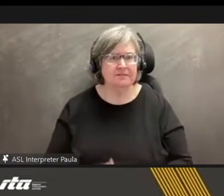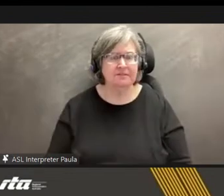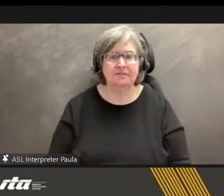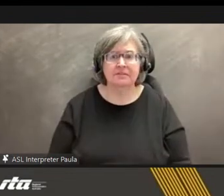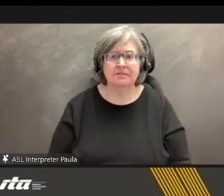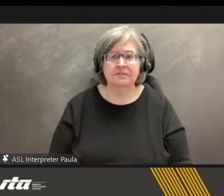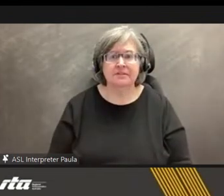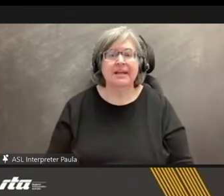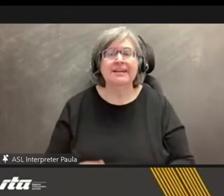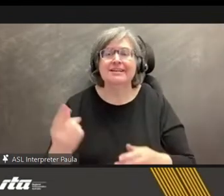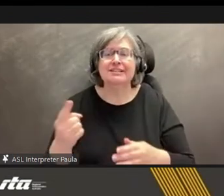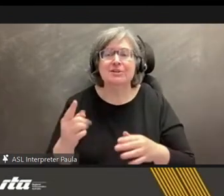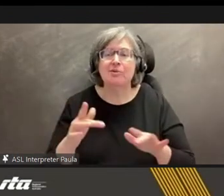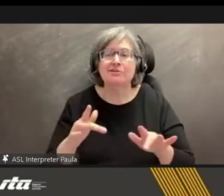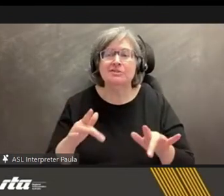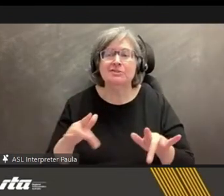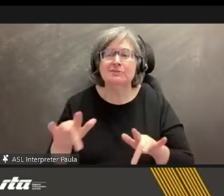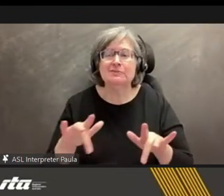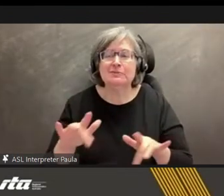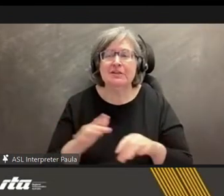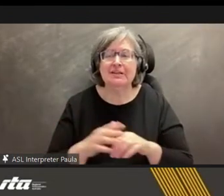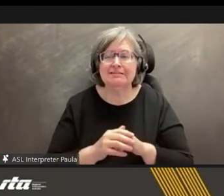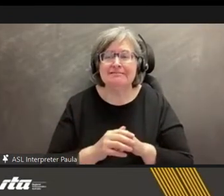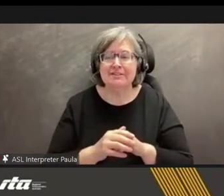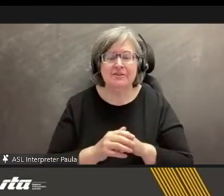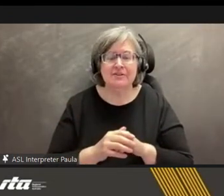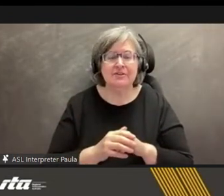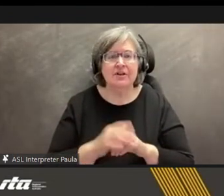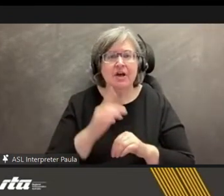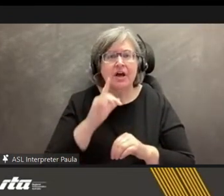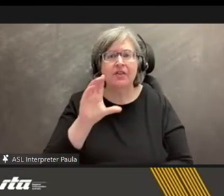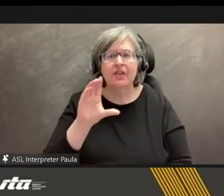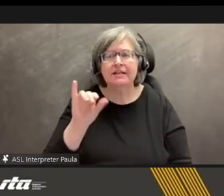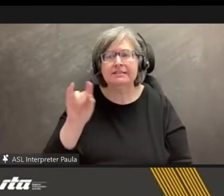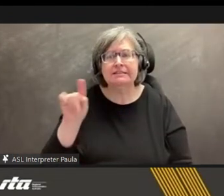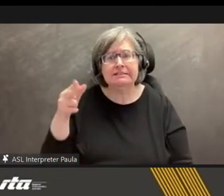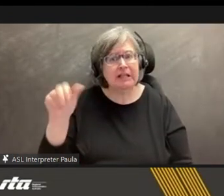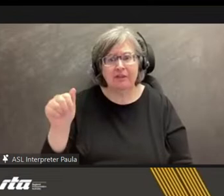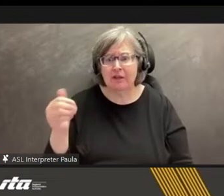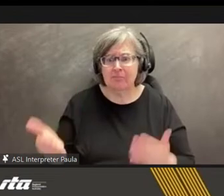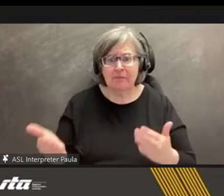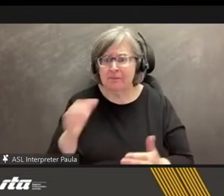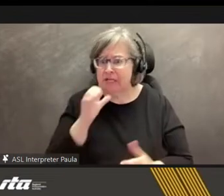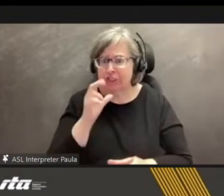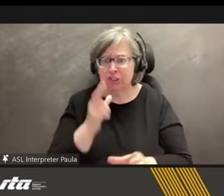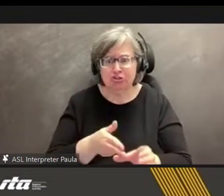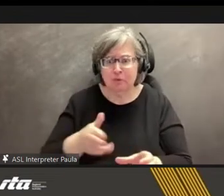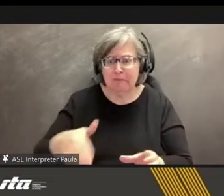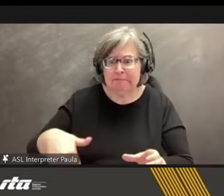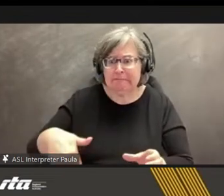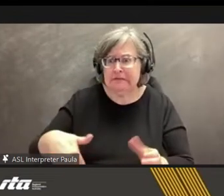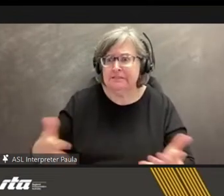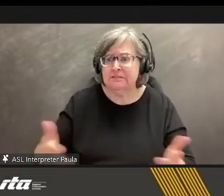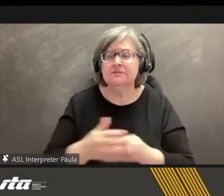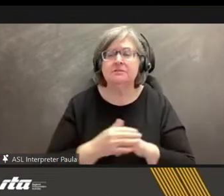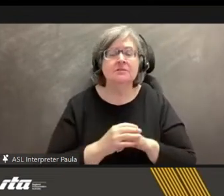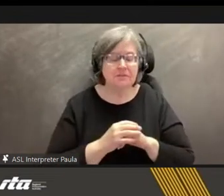Notification from Outlook. Nicole. Okay, I think Cynthia, she might not be with us at the moment.